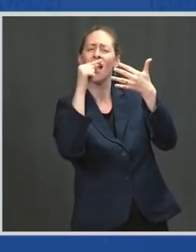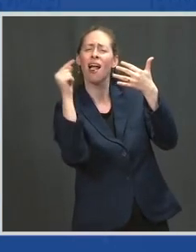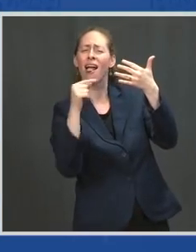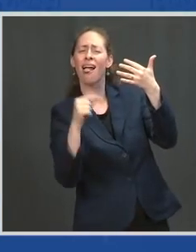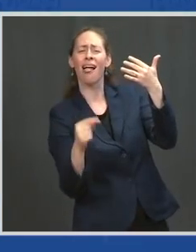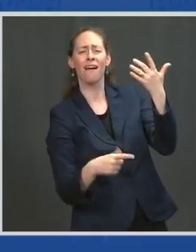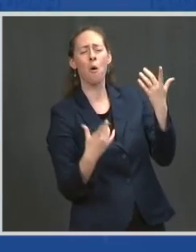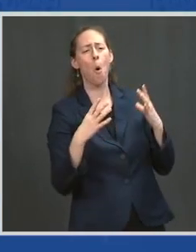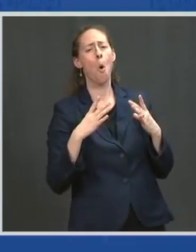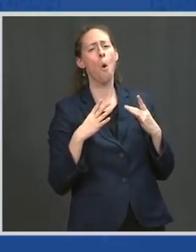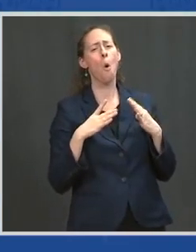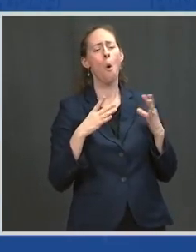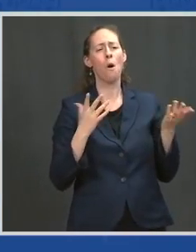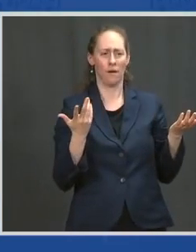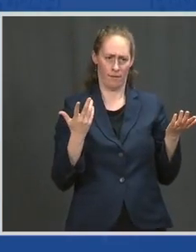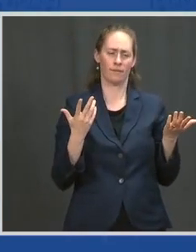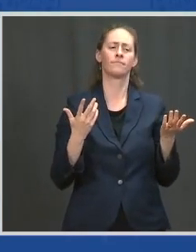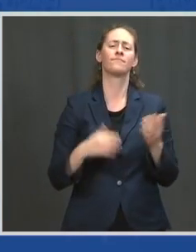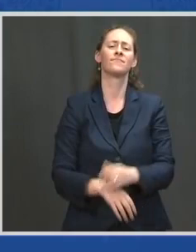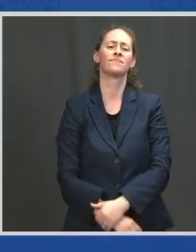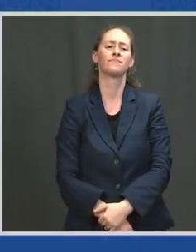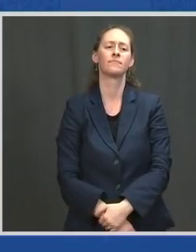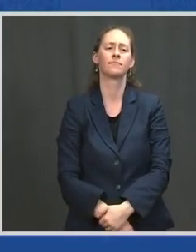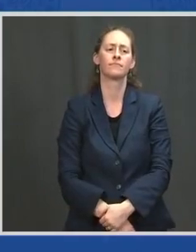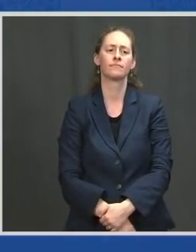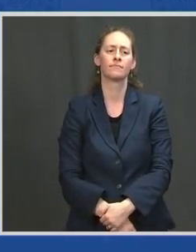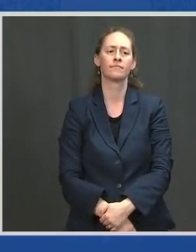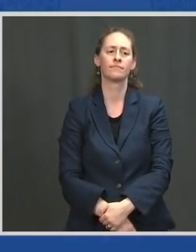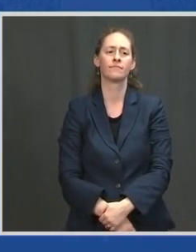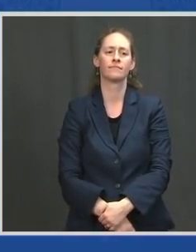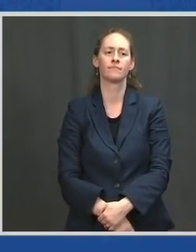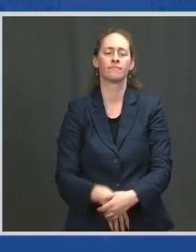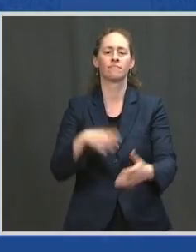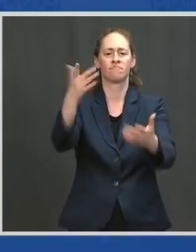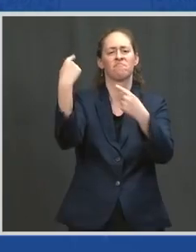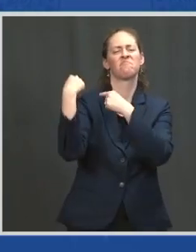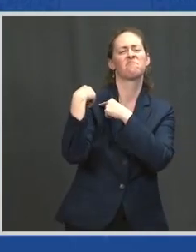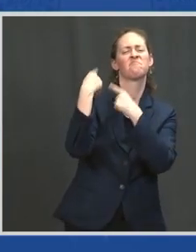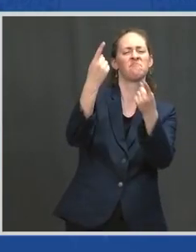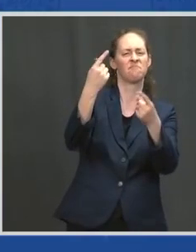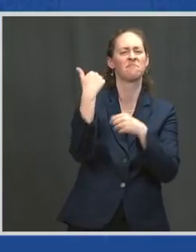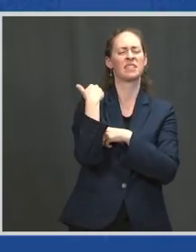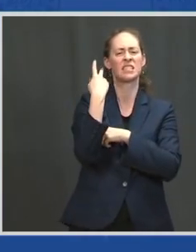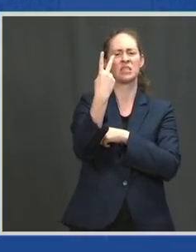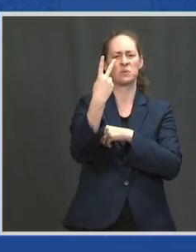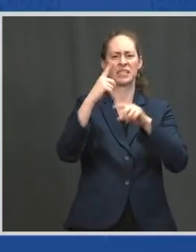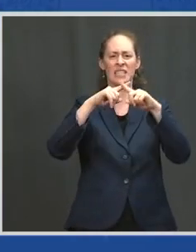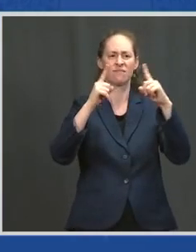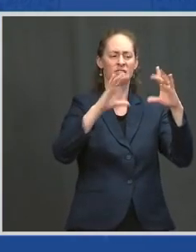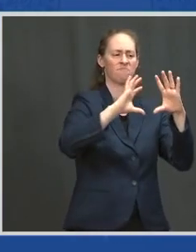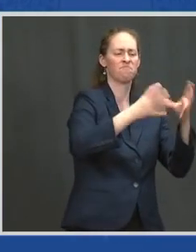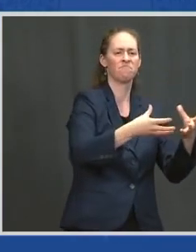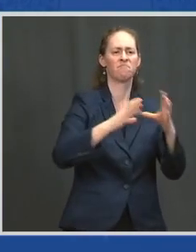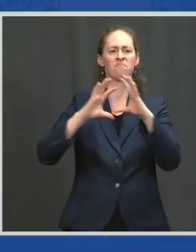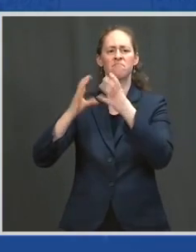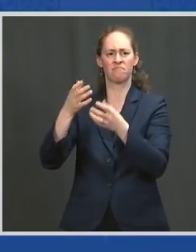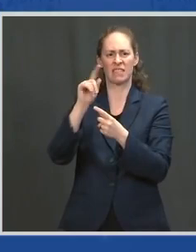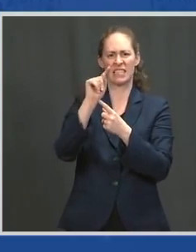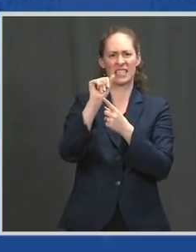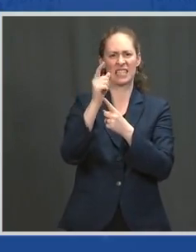too long, we've had a two-tiered tax system. Working families pay taxes they owe on the wages they